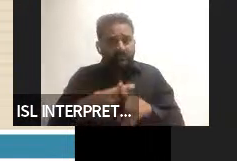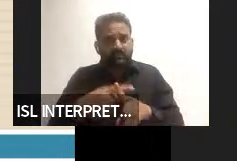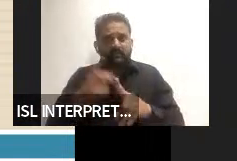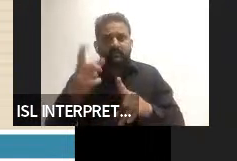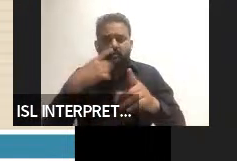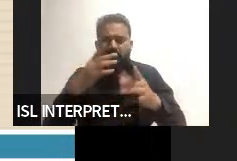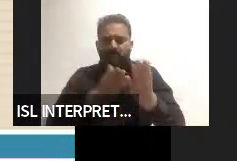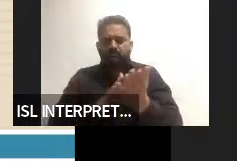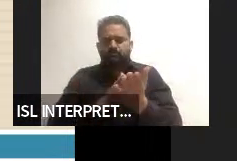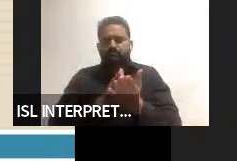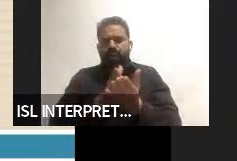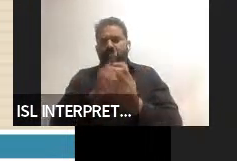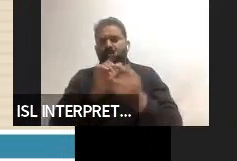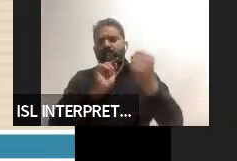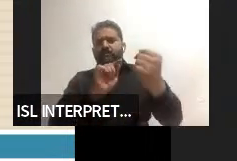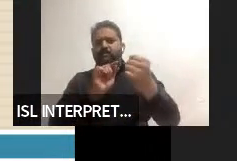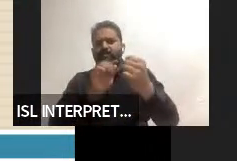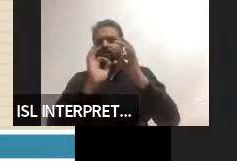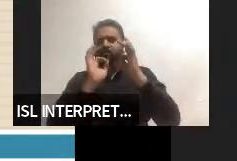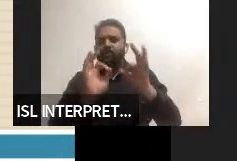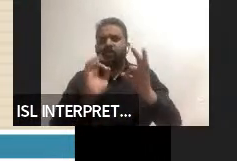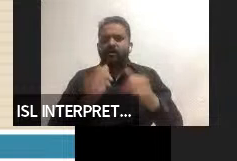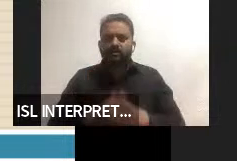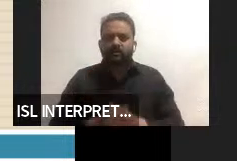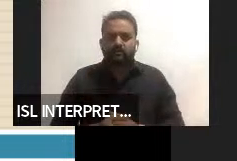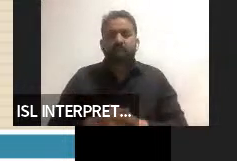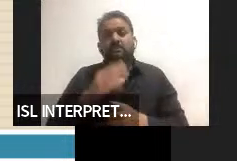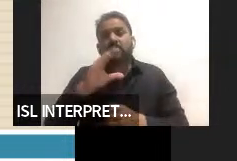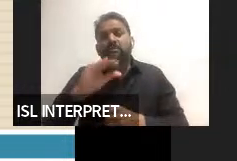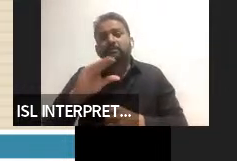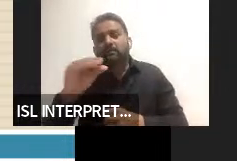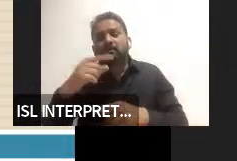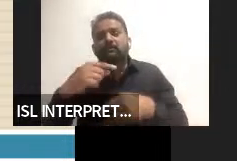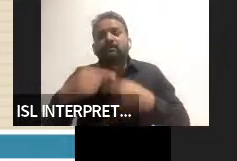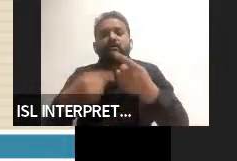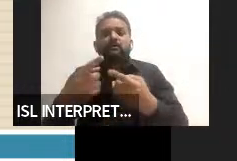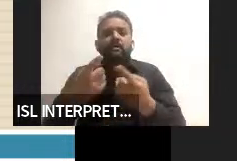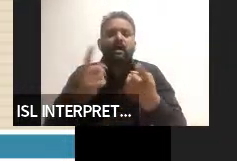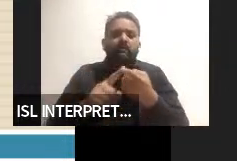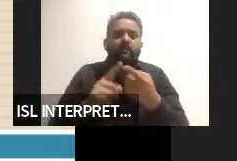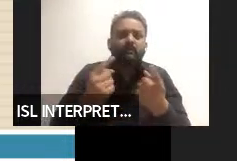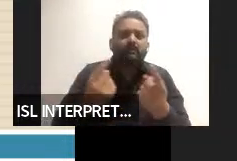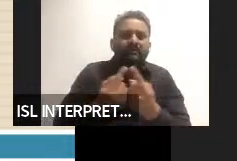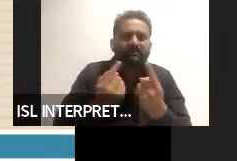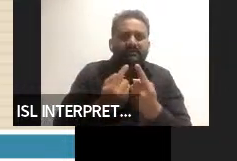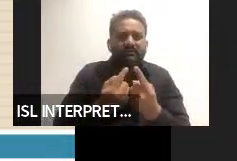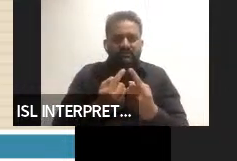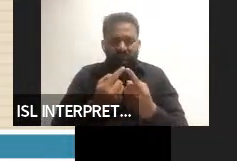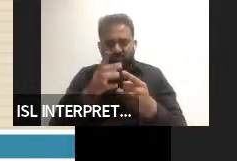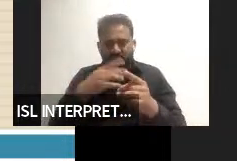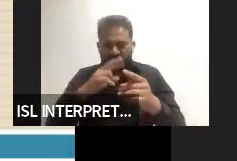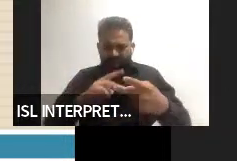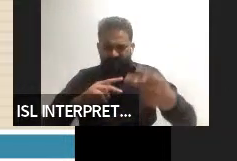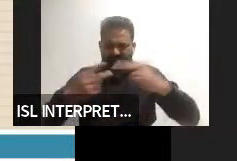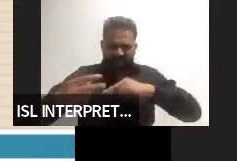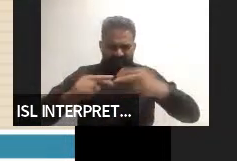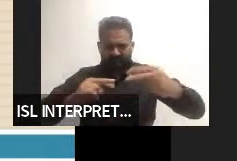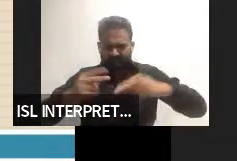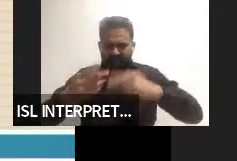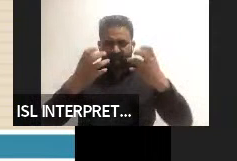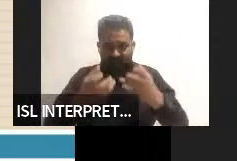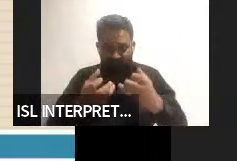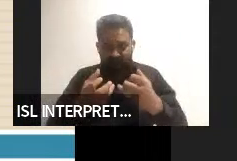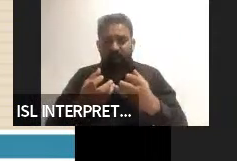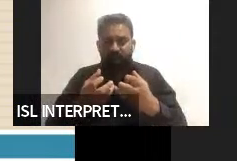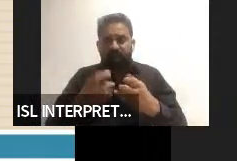roadmap to argue your point. Sometimes for some issue, if you want to swap, you want to change, you can do that.